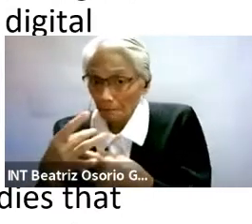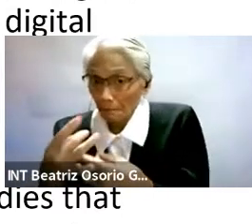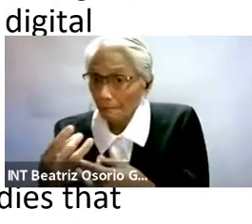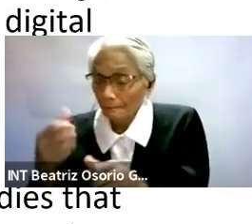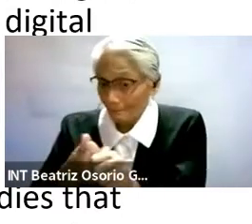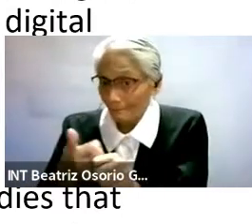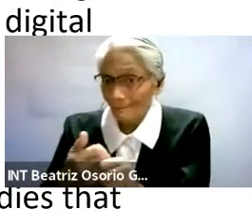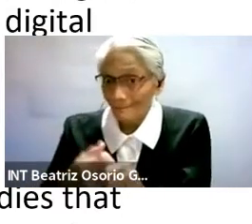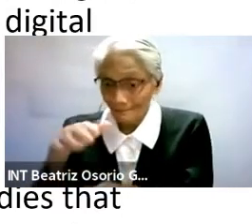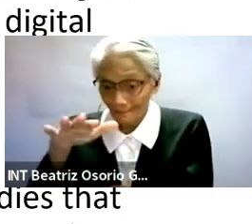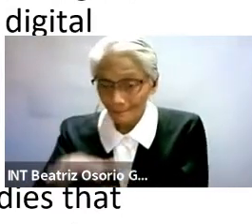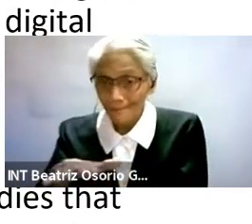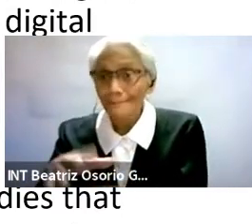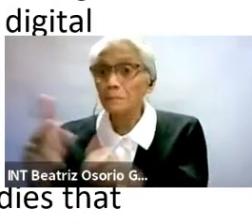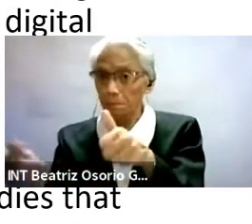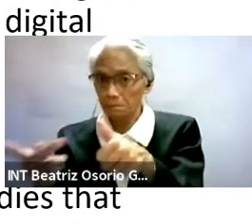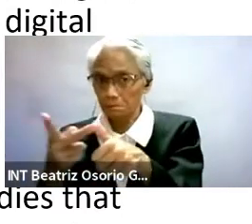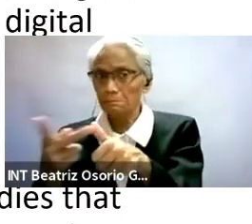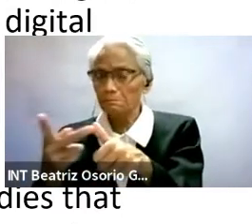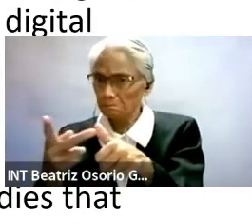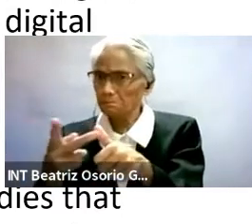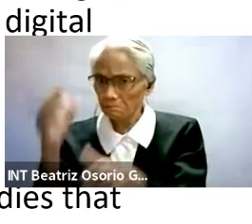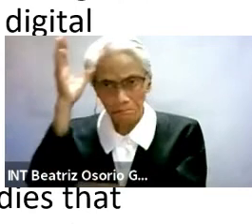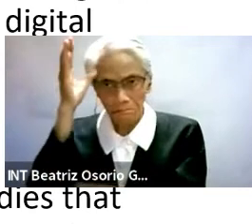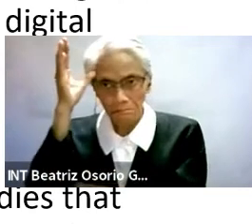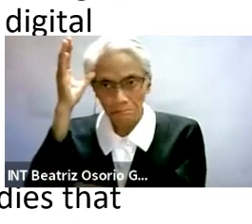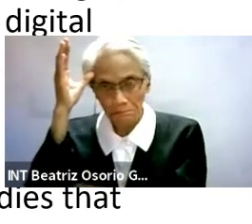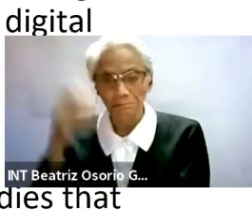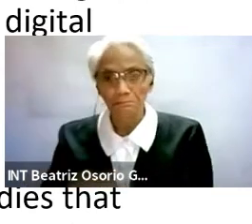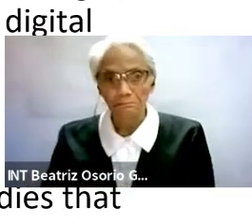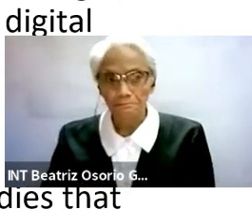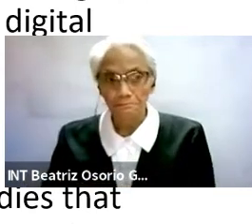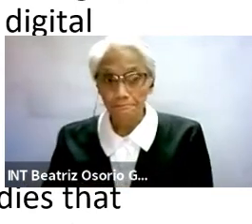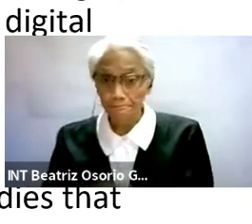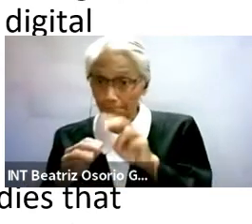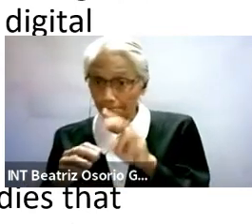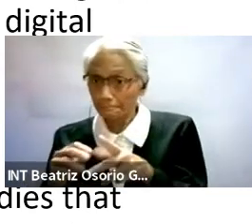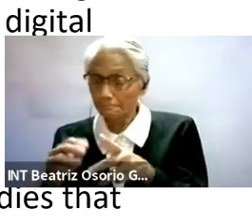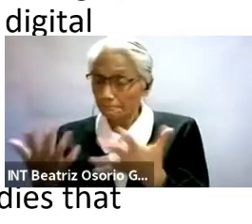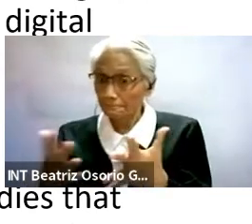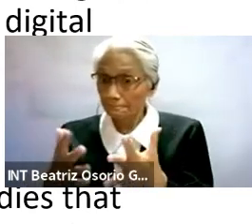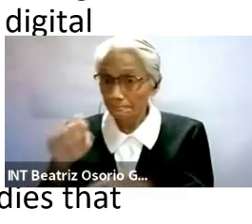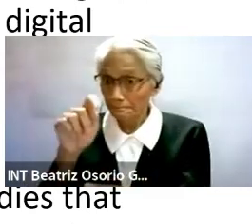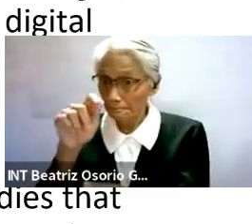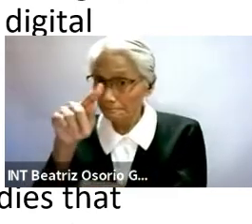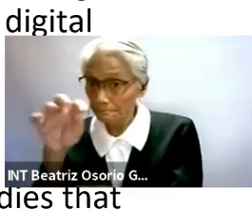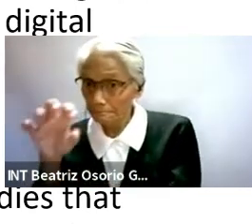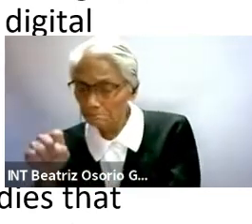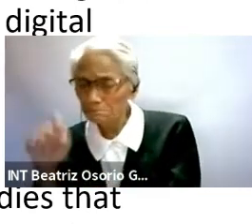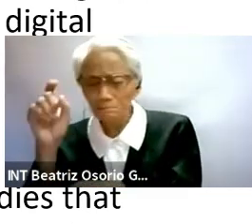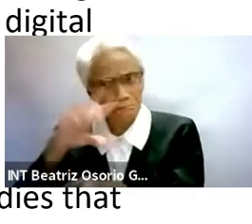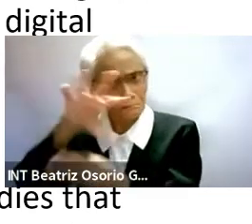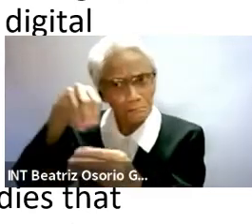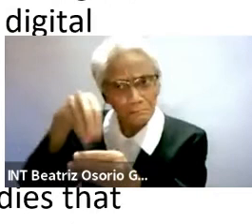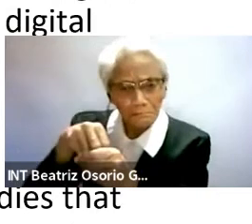child is a primary consideration. States parties should involve the national and local bodies